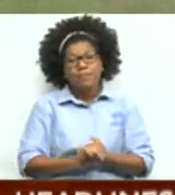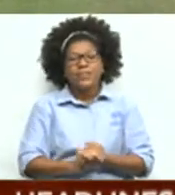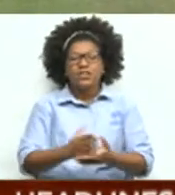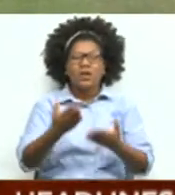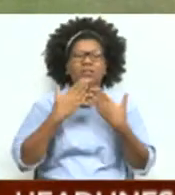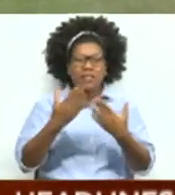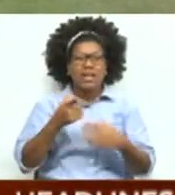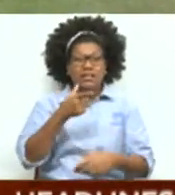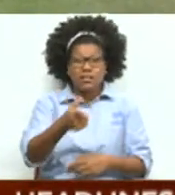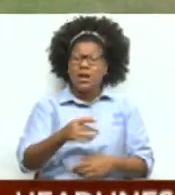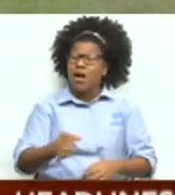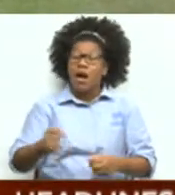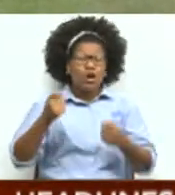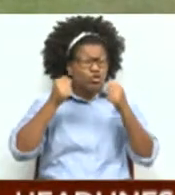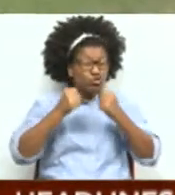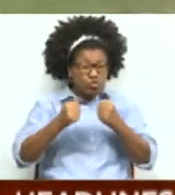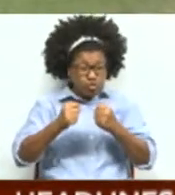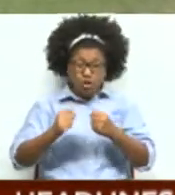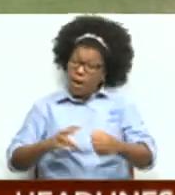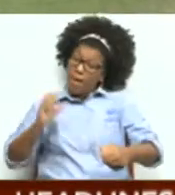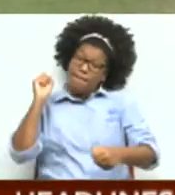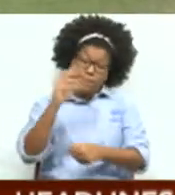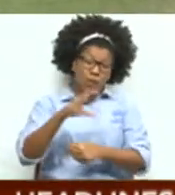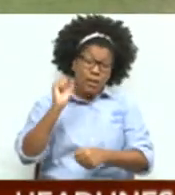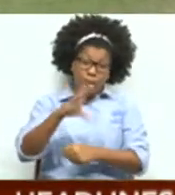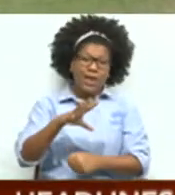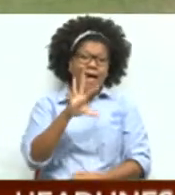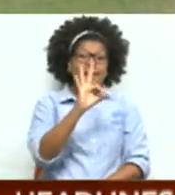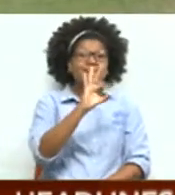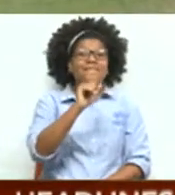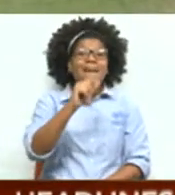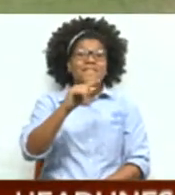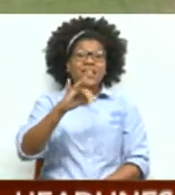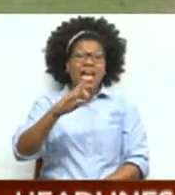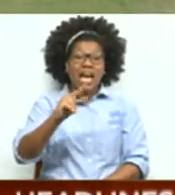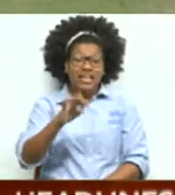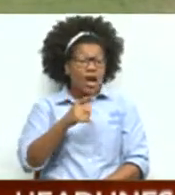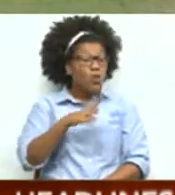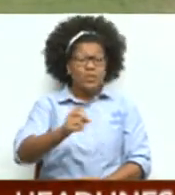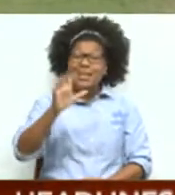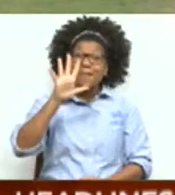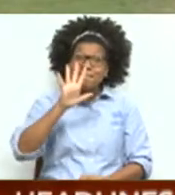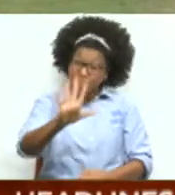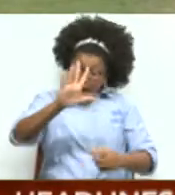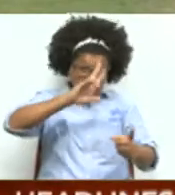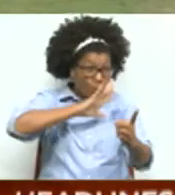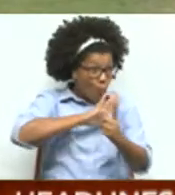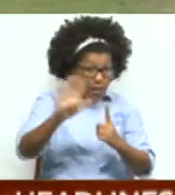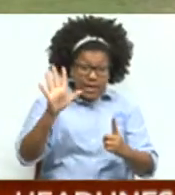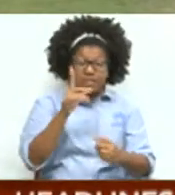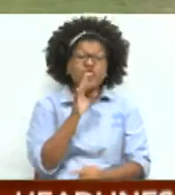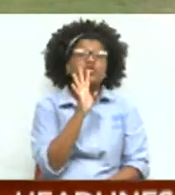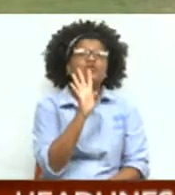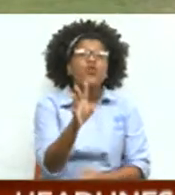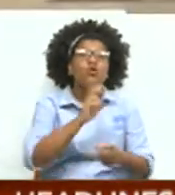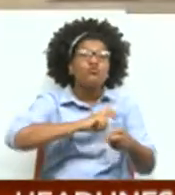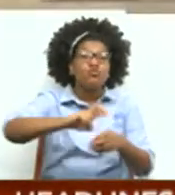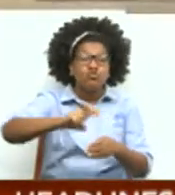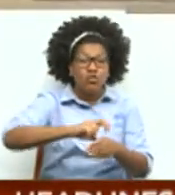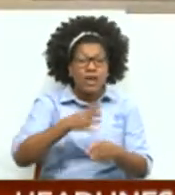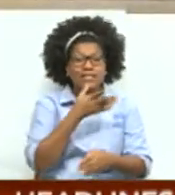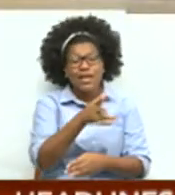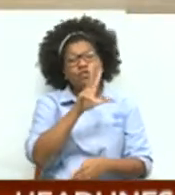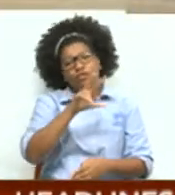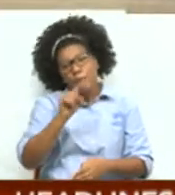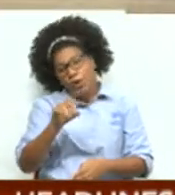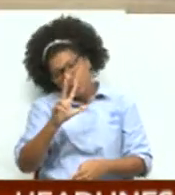by Fafiana Millington, who took 5 wickets for just 4 runs in 3.3 overs. Batting for TNT, Chanel